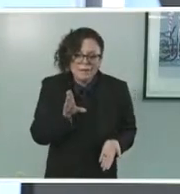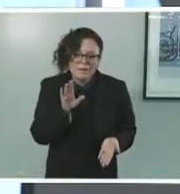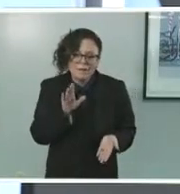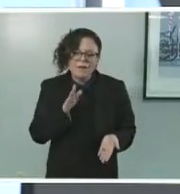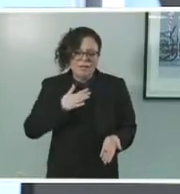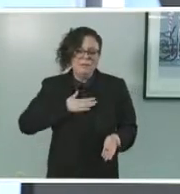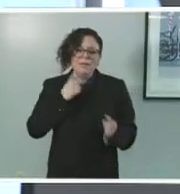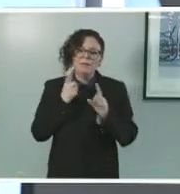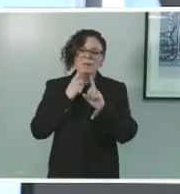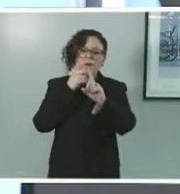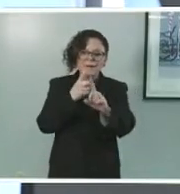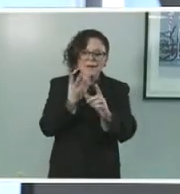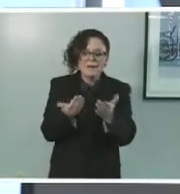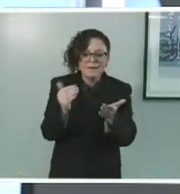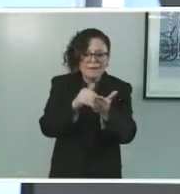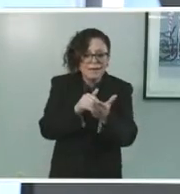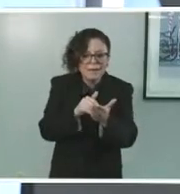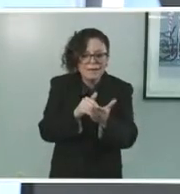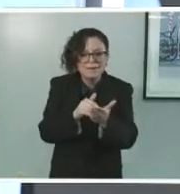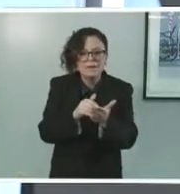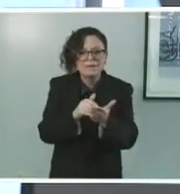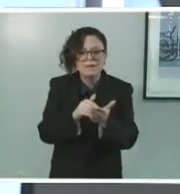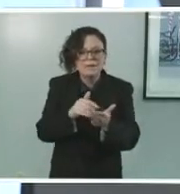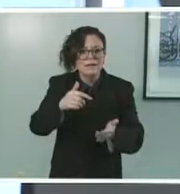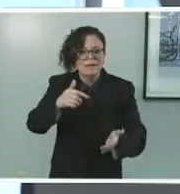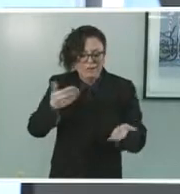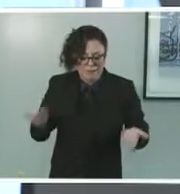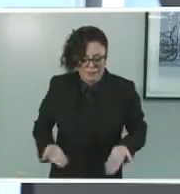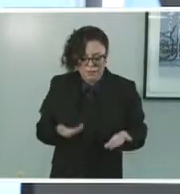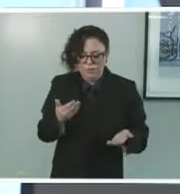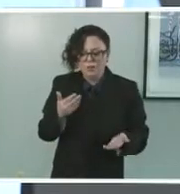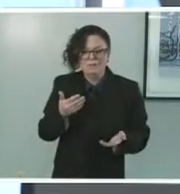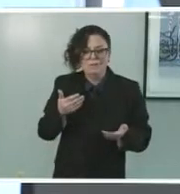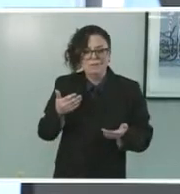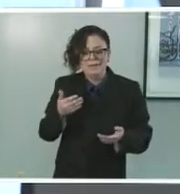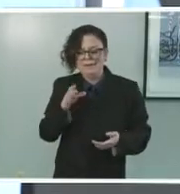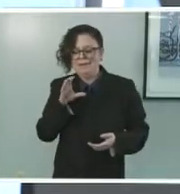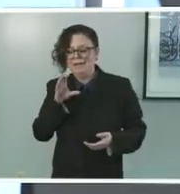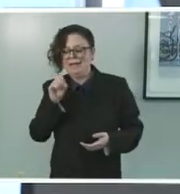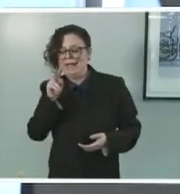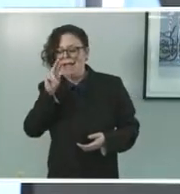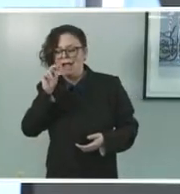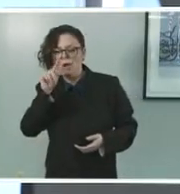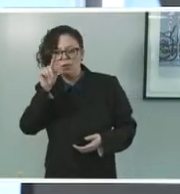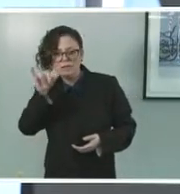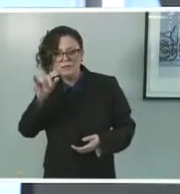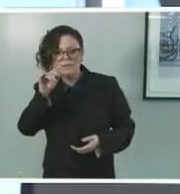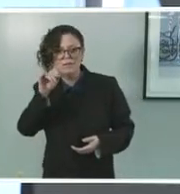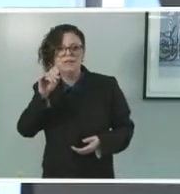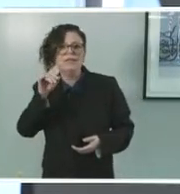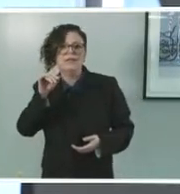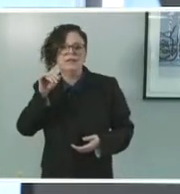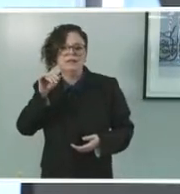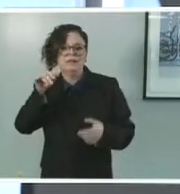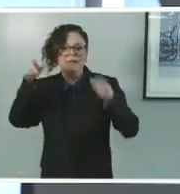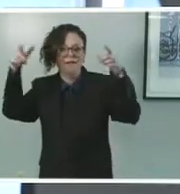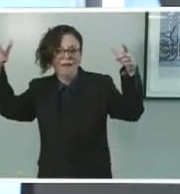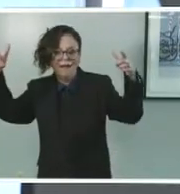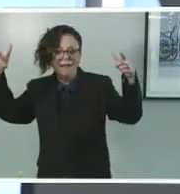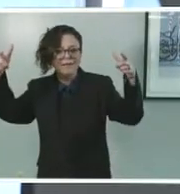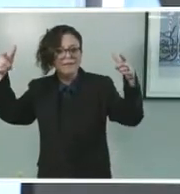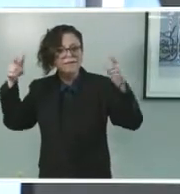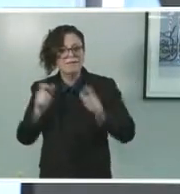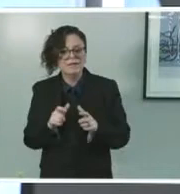that we're applying the county, and I'm working with the city, but we have really been trying to approach this from a common